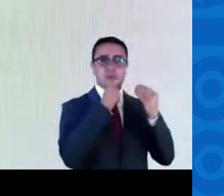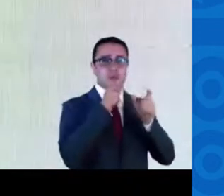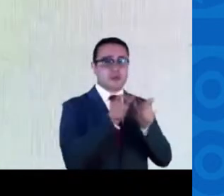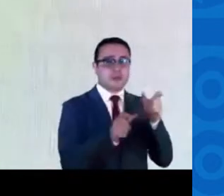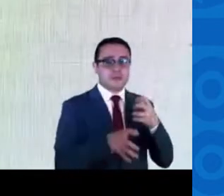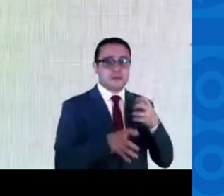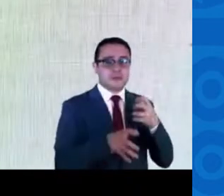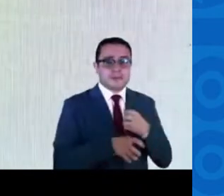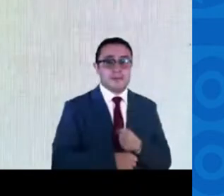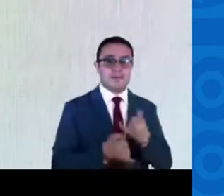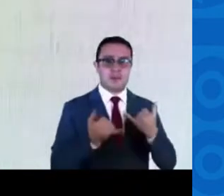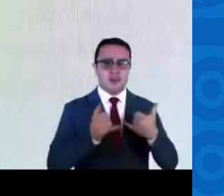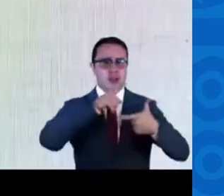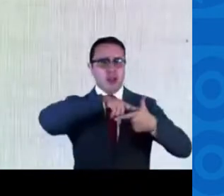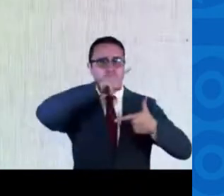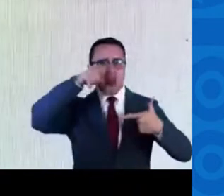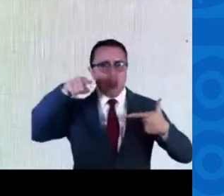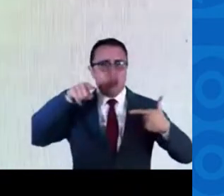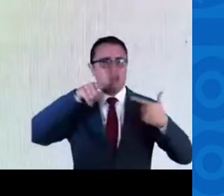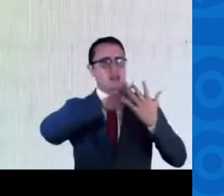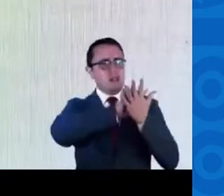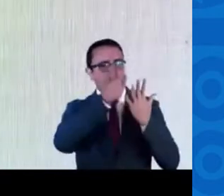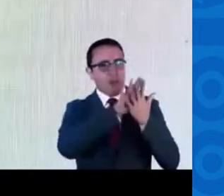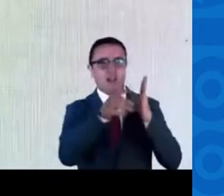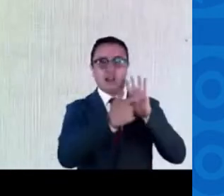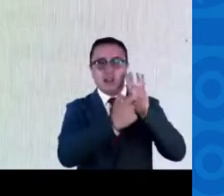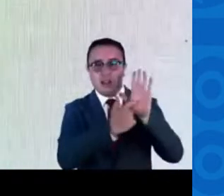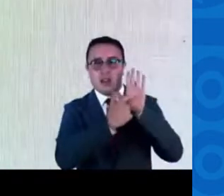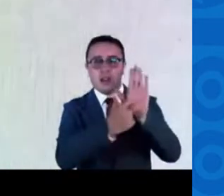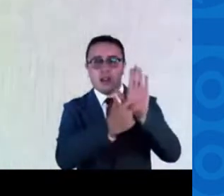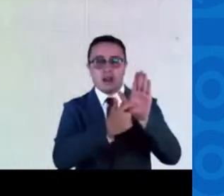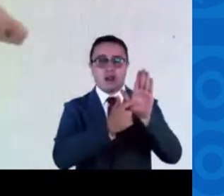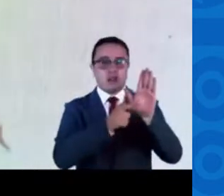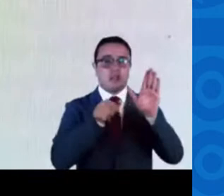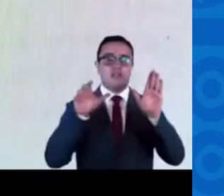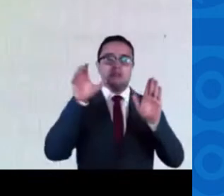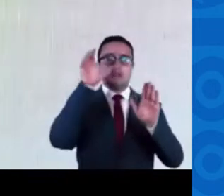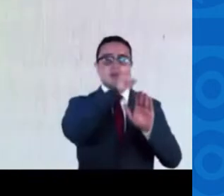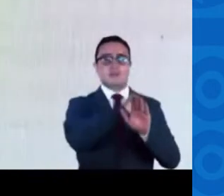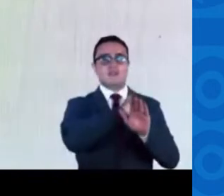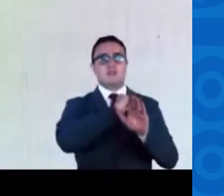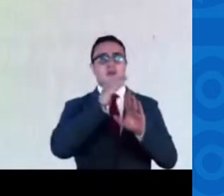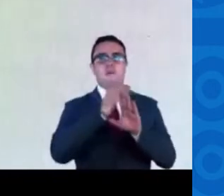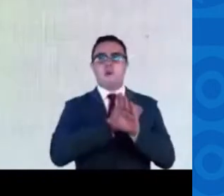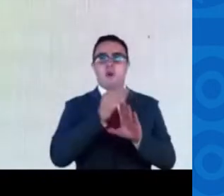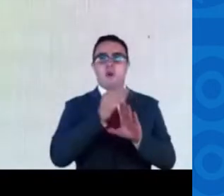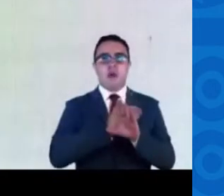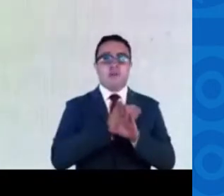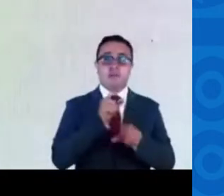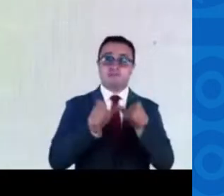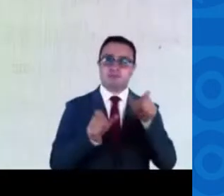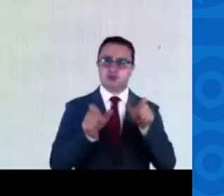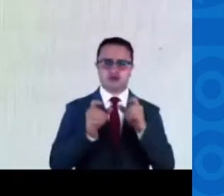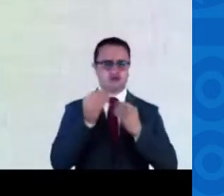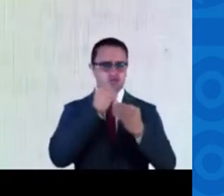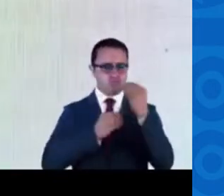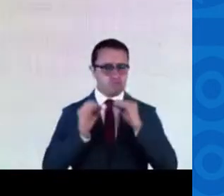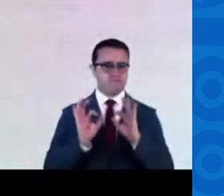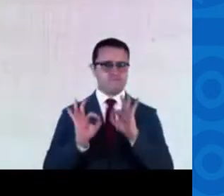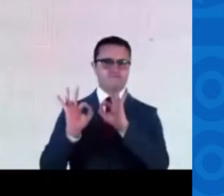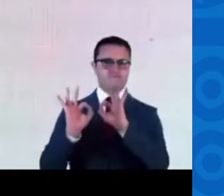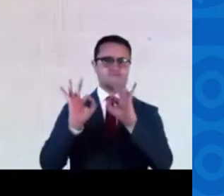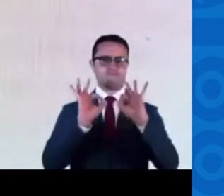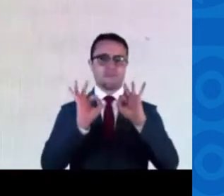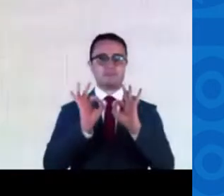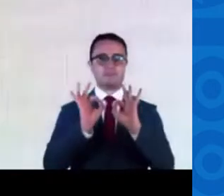this event, and thank you to the government of Colombia for promoting this initiative. It has been exceptional. In the Latin American Caribbean region, we have a